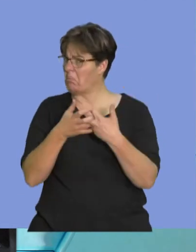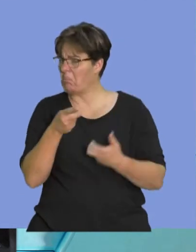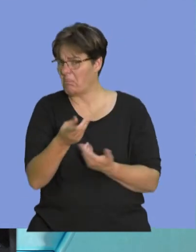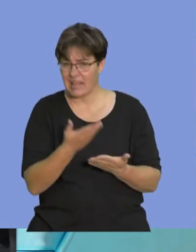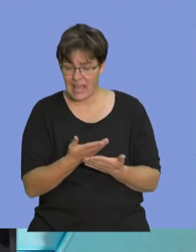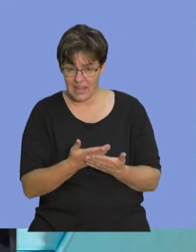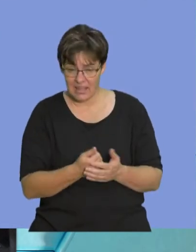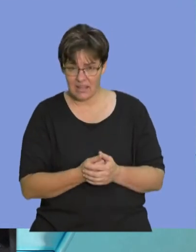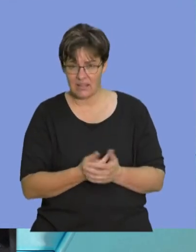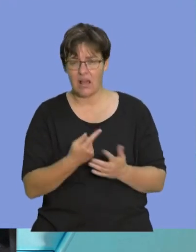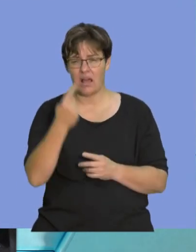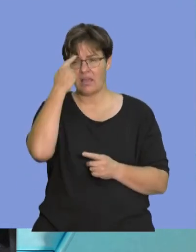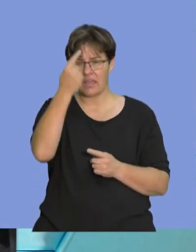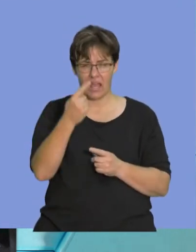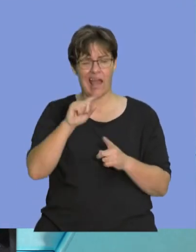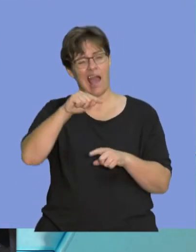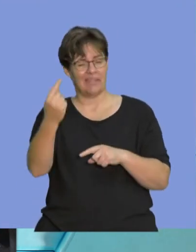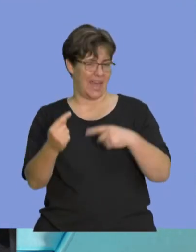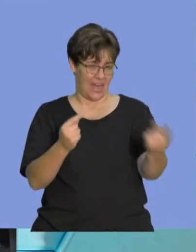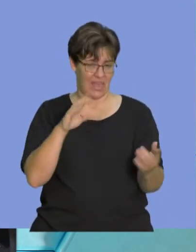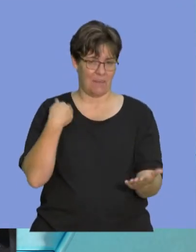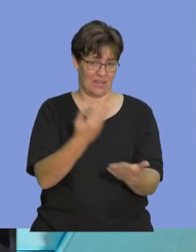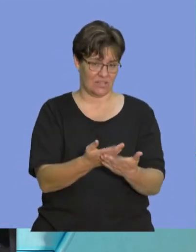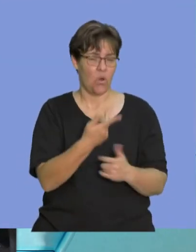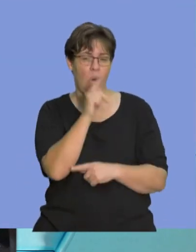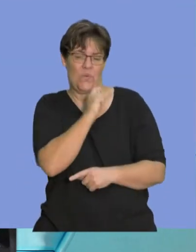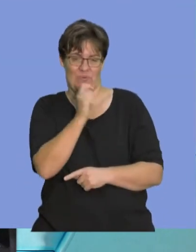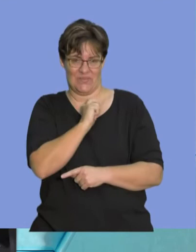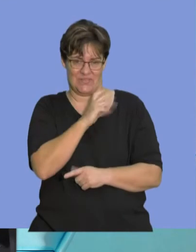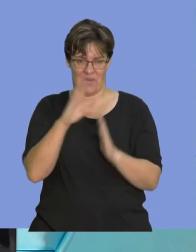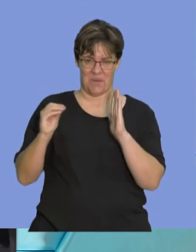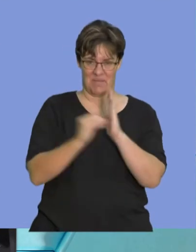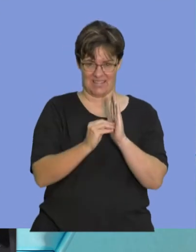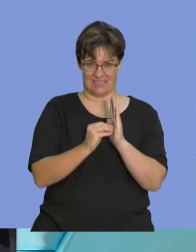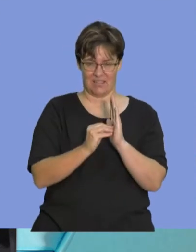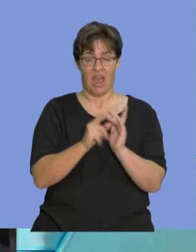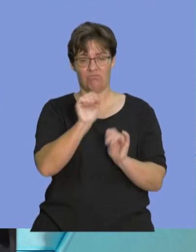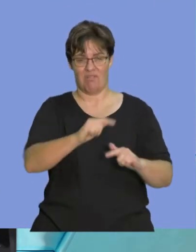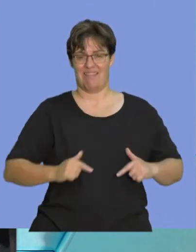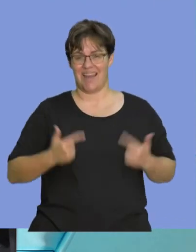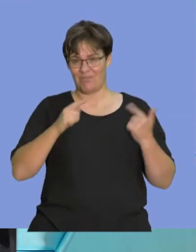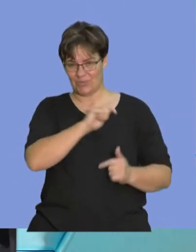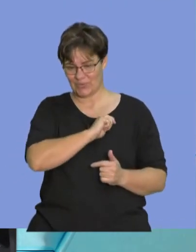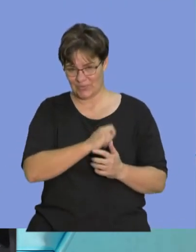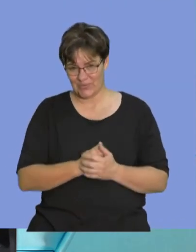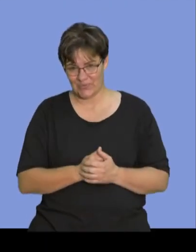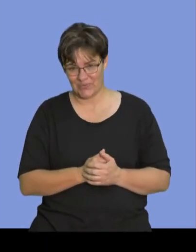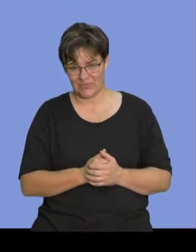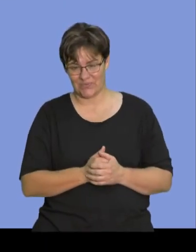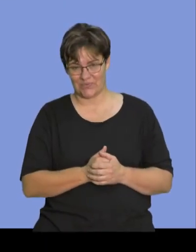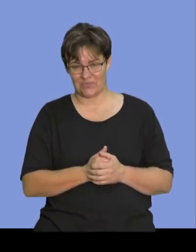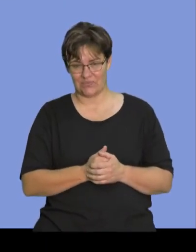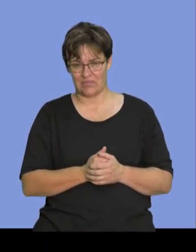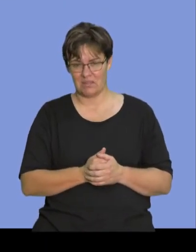obviously mentioned in terms of application. Think about some of the applications or uses of magnets in real life, okay?